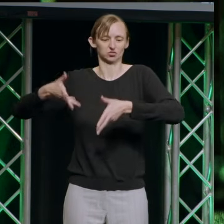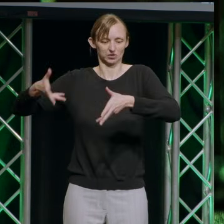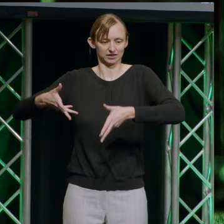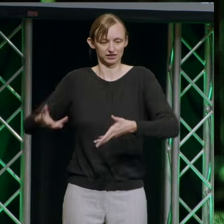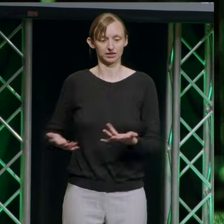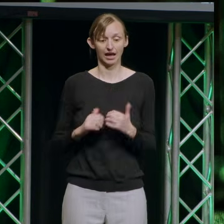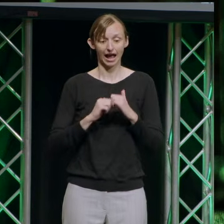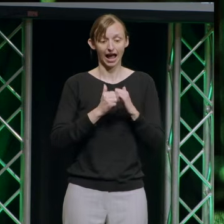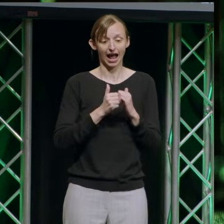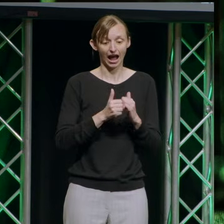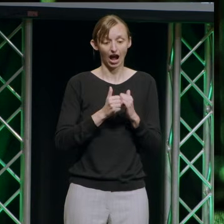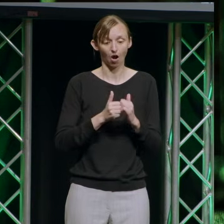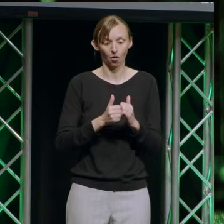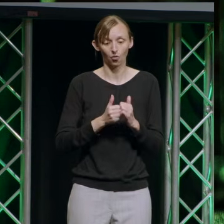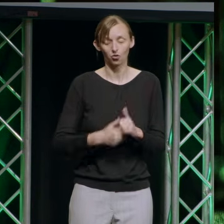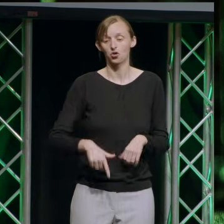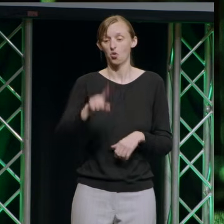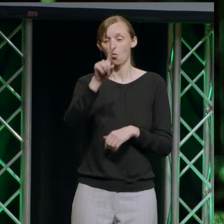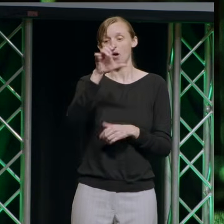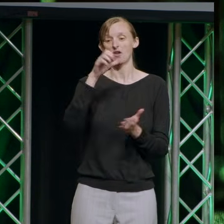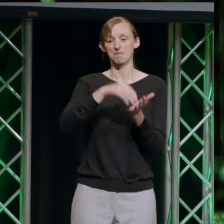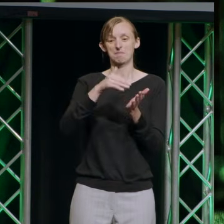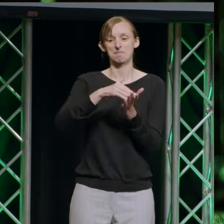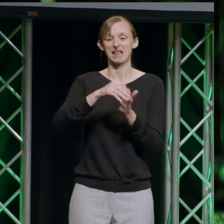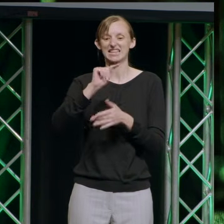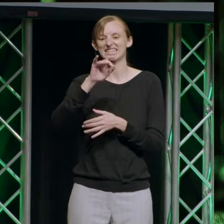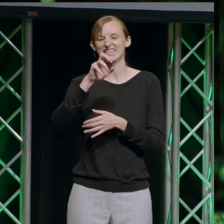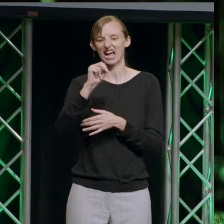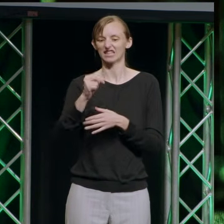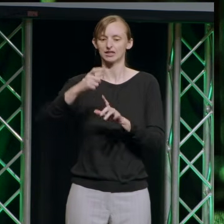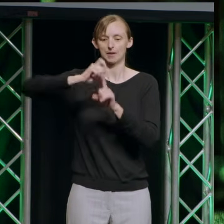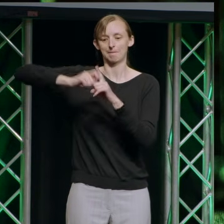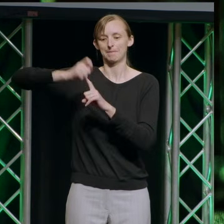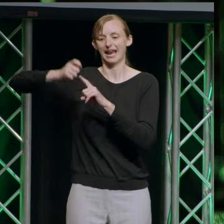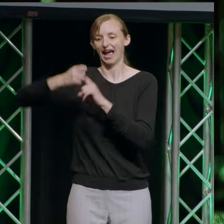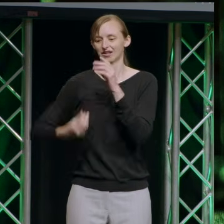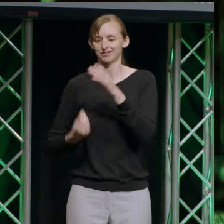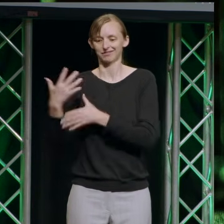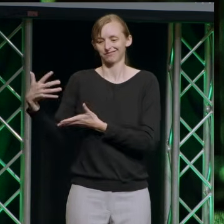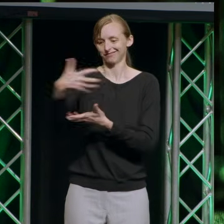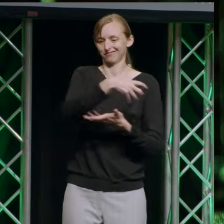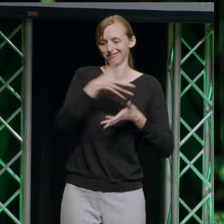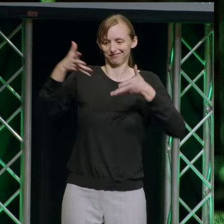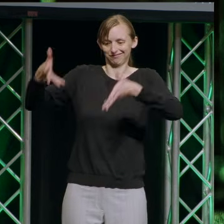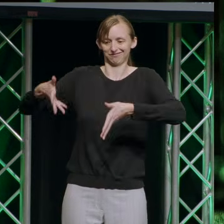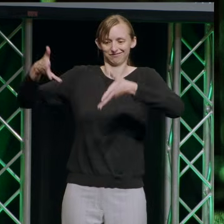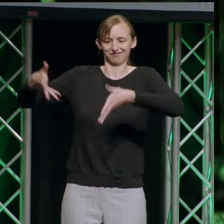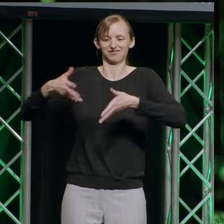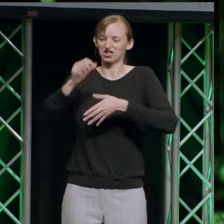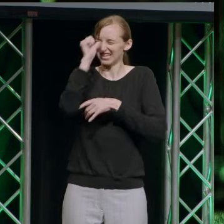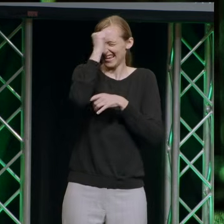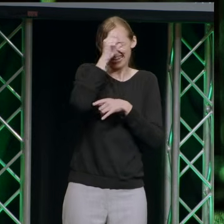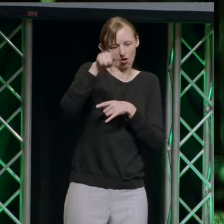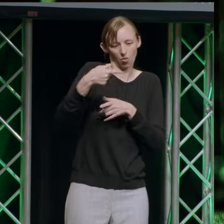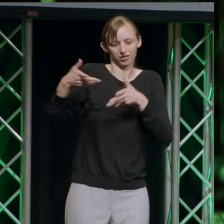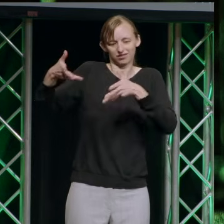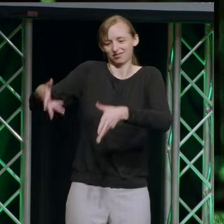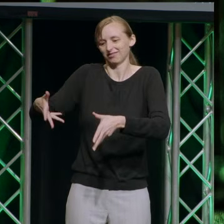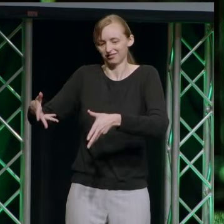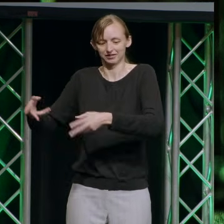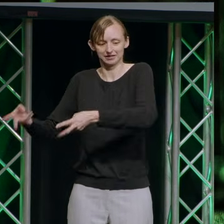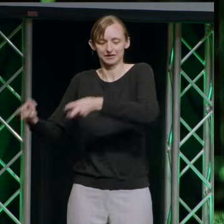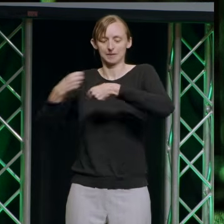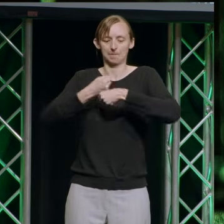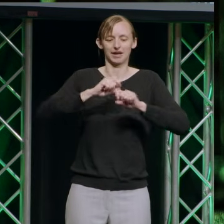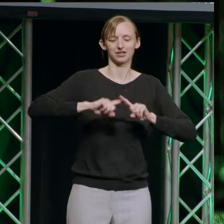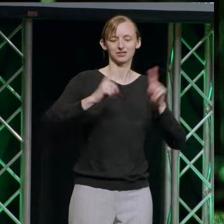tapping into the 100 million tons of banana crop waste generated in India alone to create a material alternative. 80% of